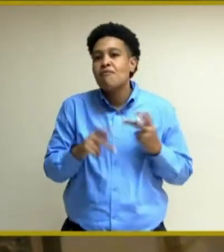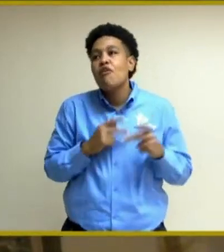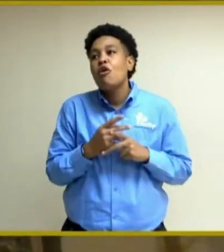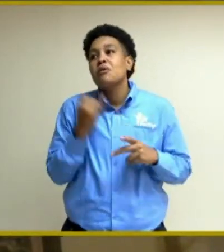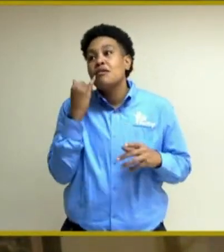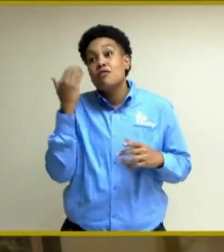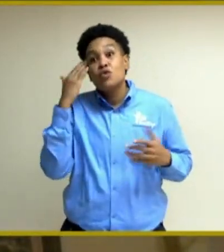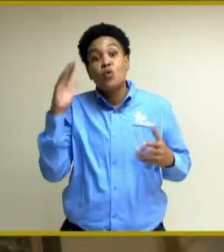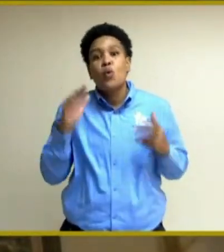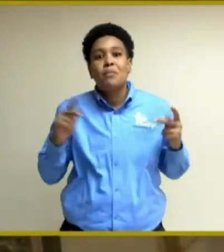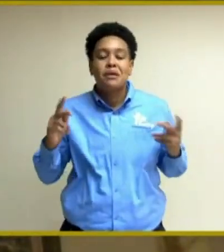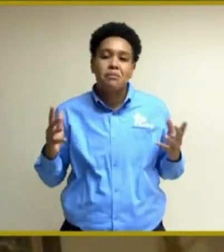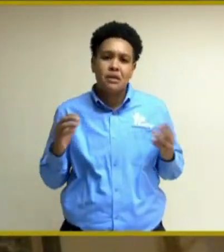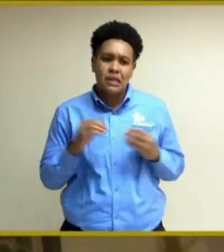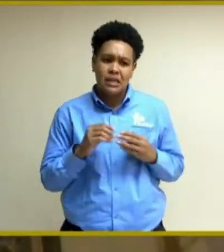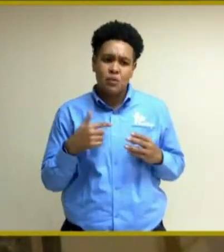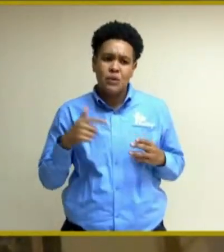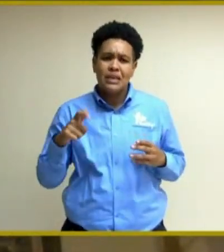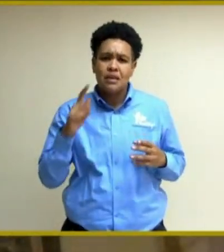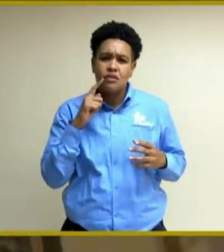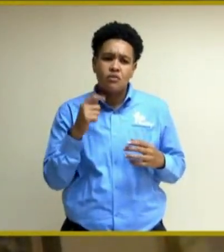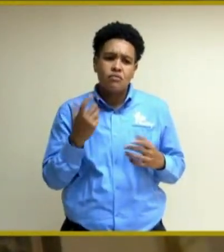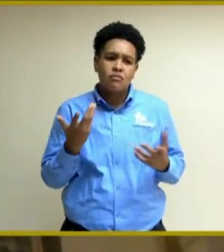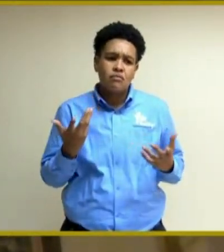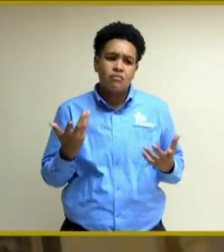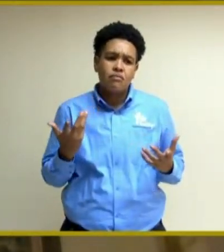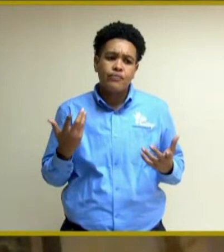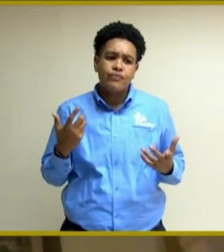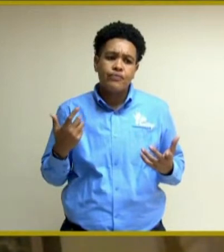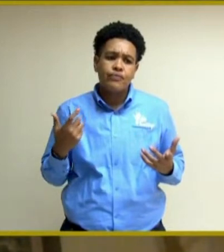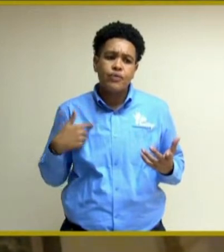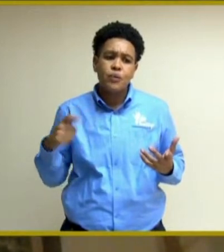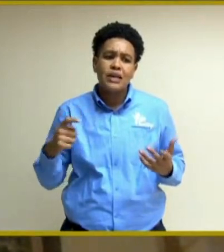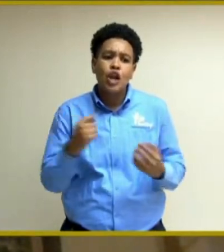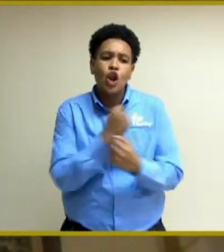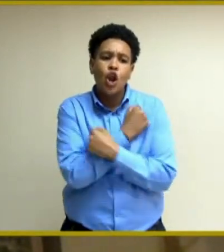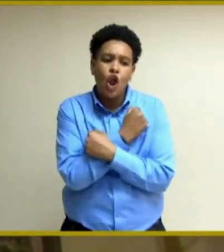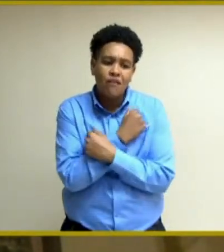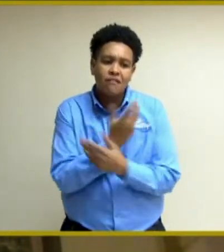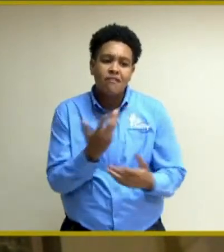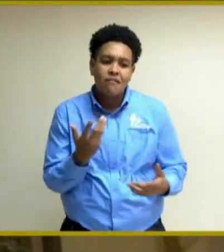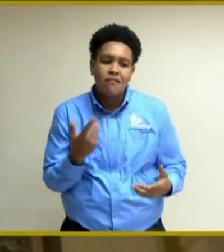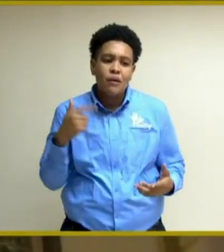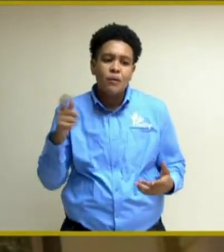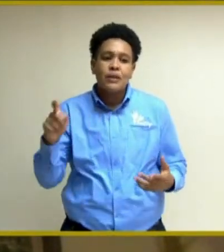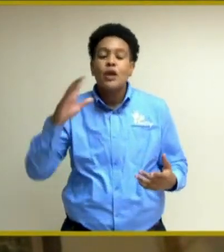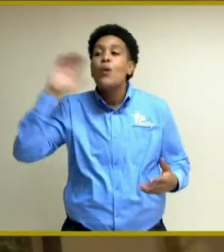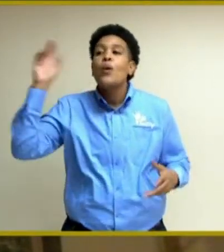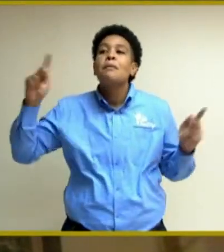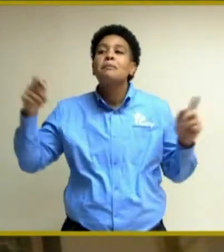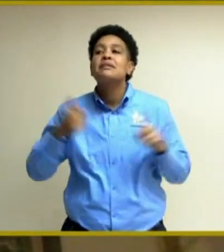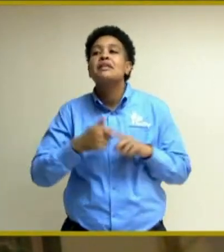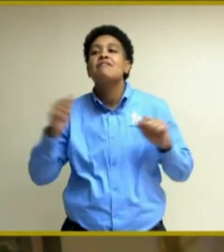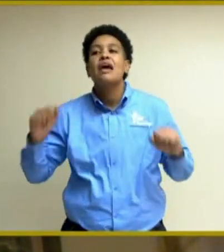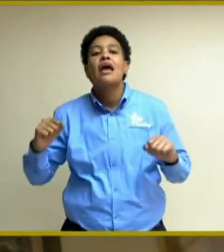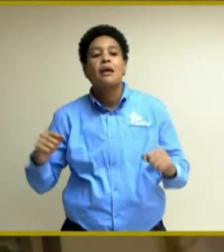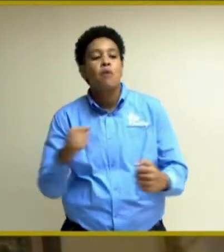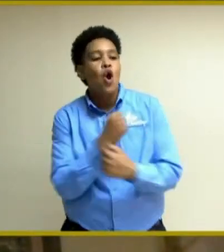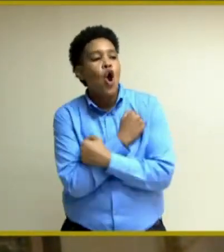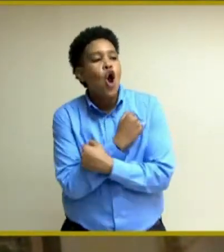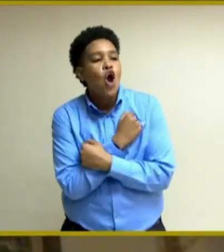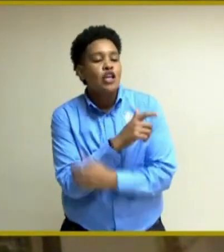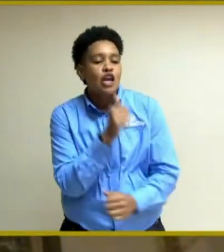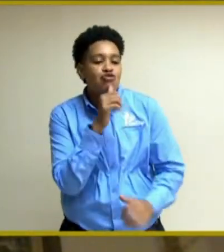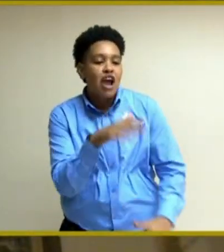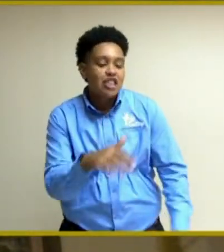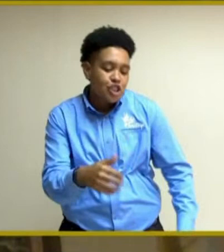you don't know people. We need to hug. We need love. And we need our older people to be able to hug their